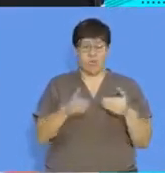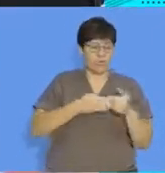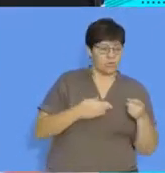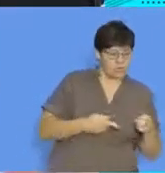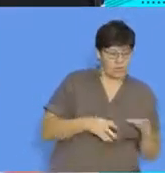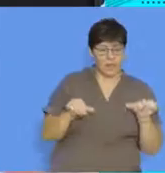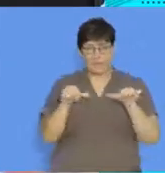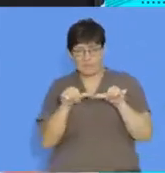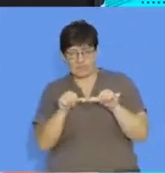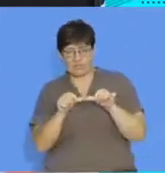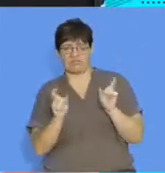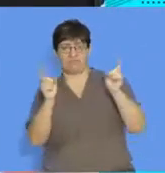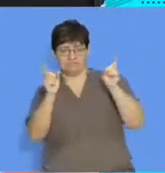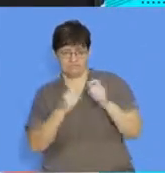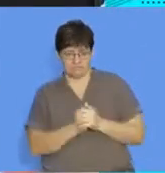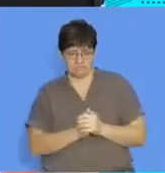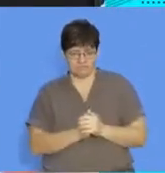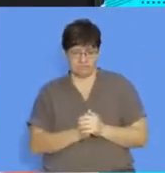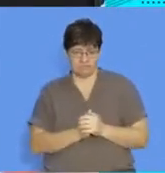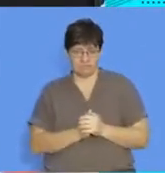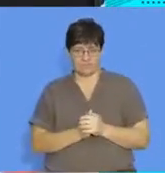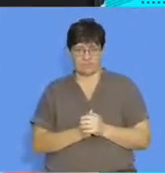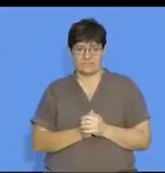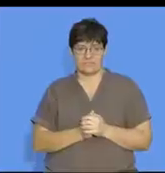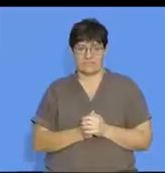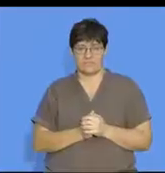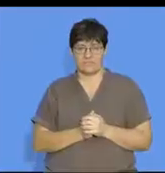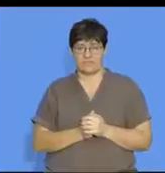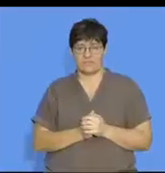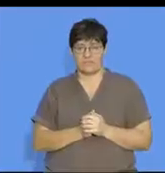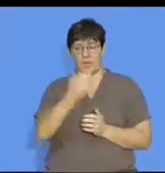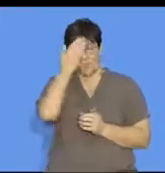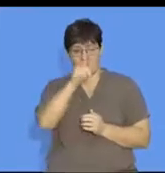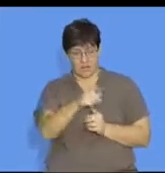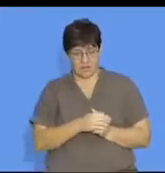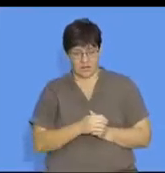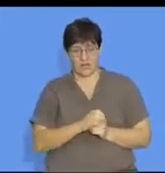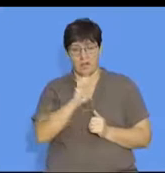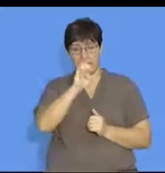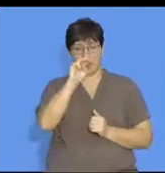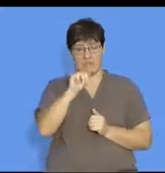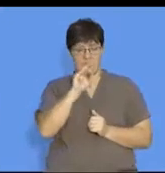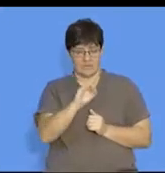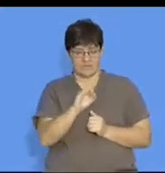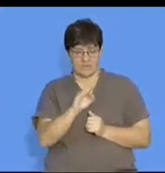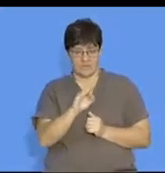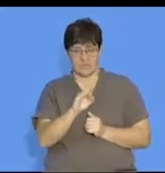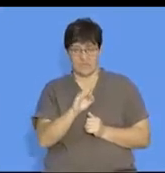and then we measure the terminal potential difference. Right. So we know that the EMF is the